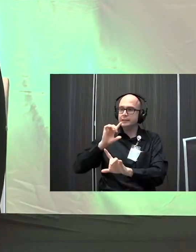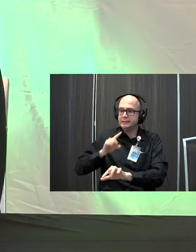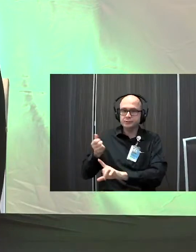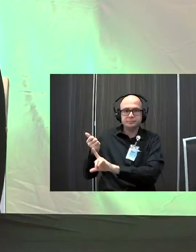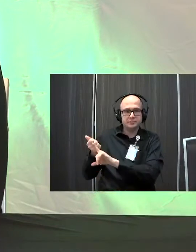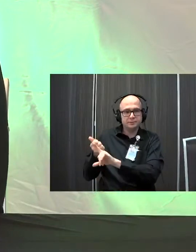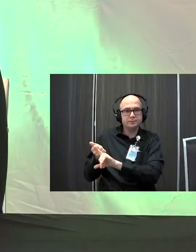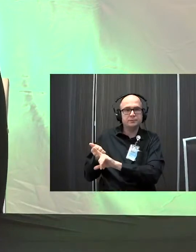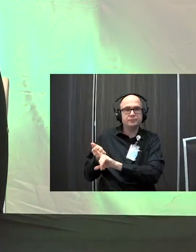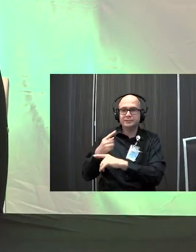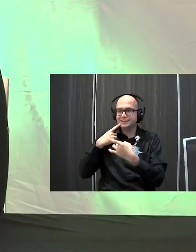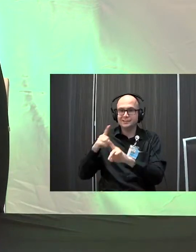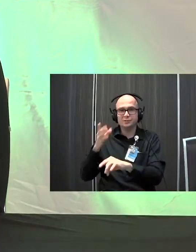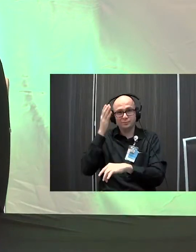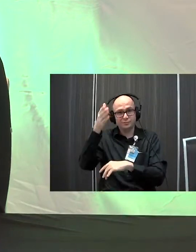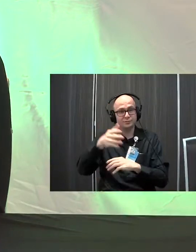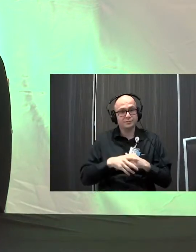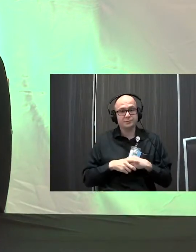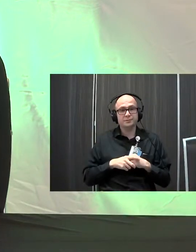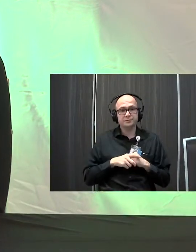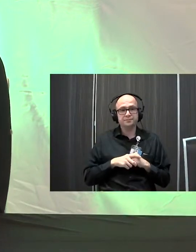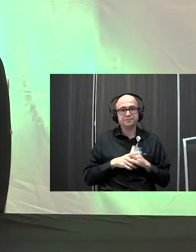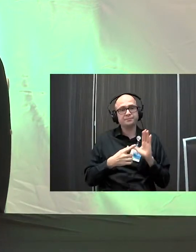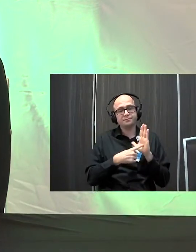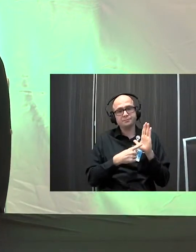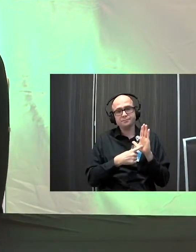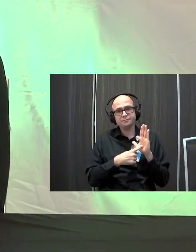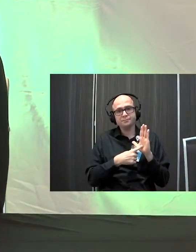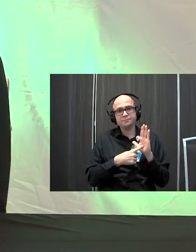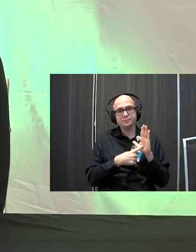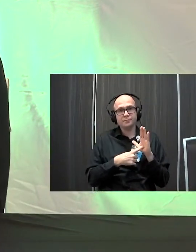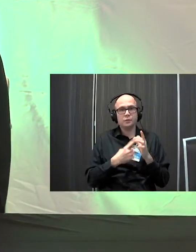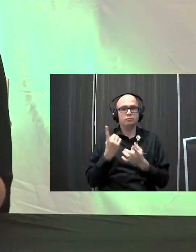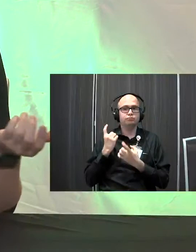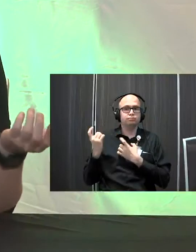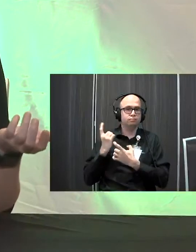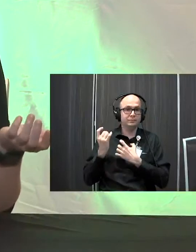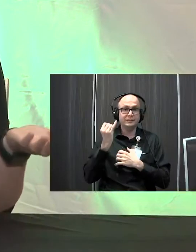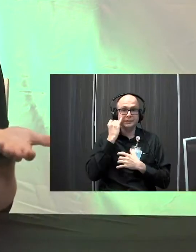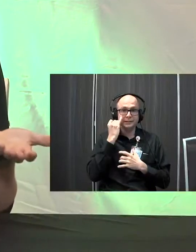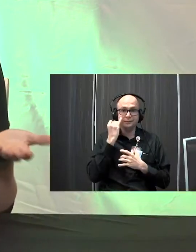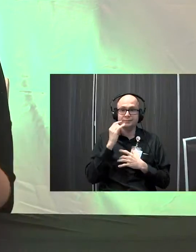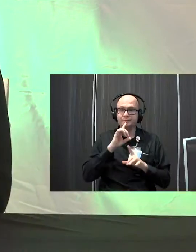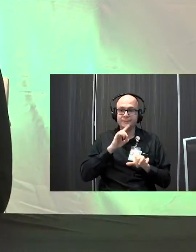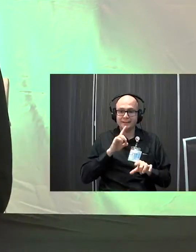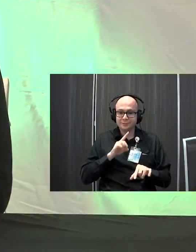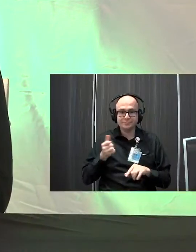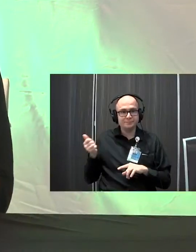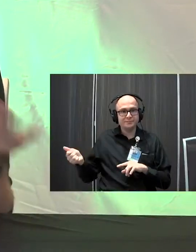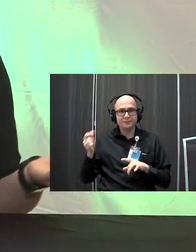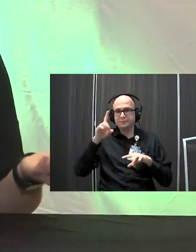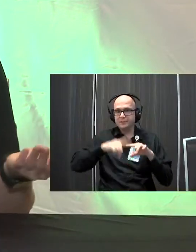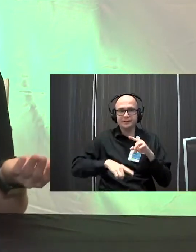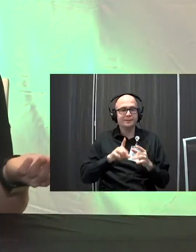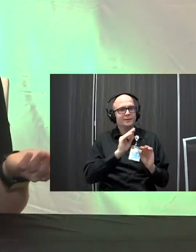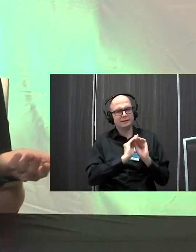for themselves, the more successful they'll be. So for example, with asking questions, if they don't have a way of answering the question themselves, then of